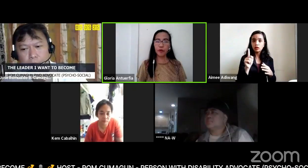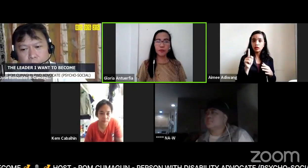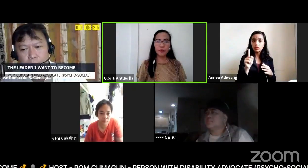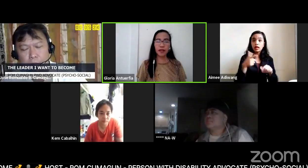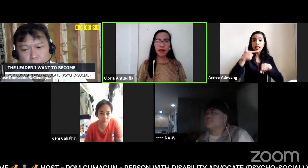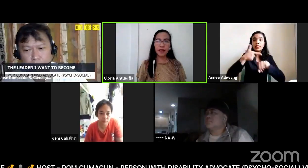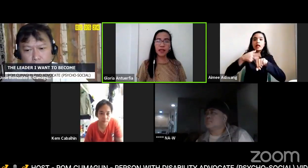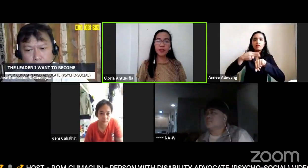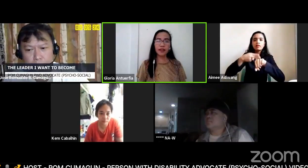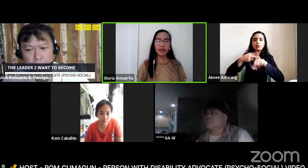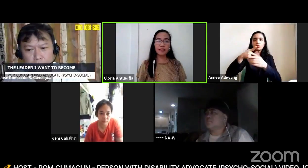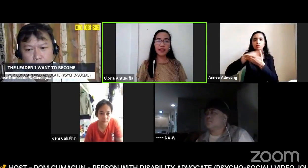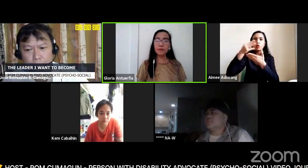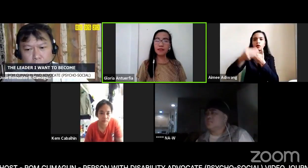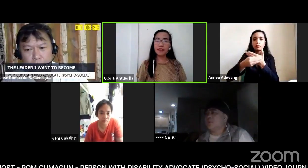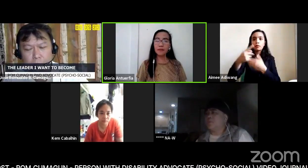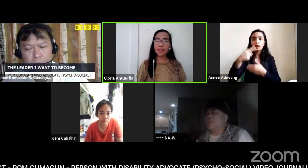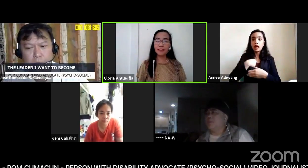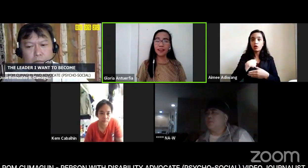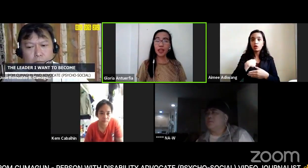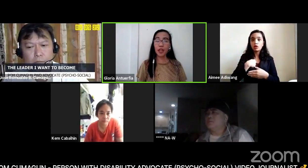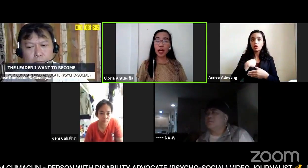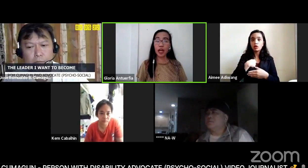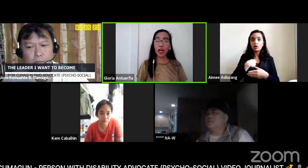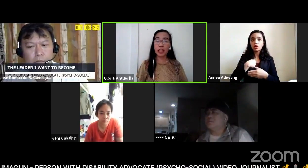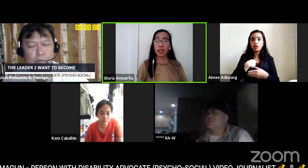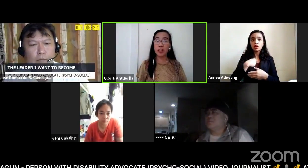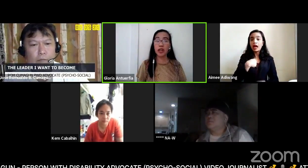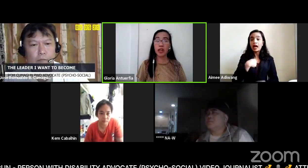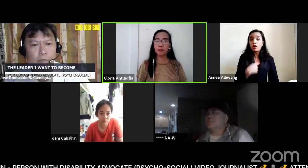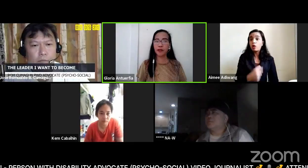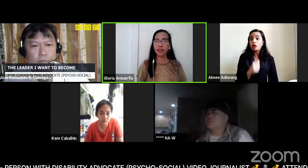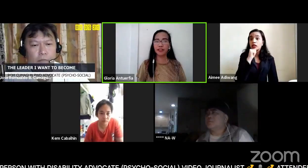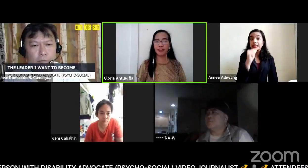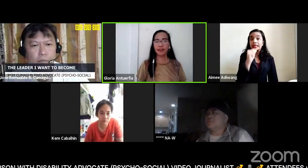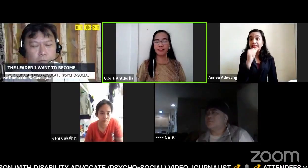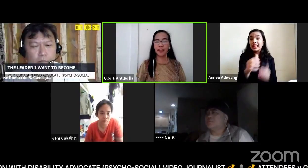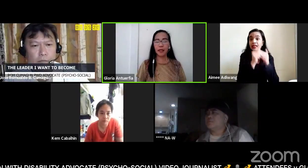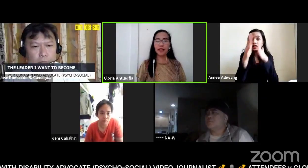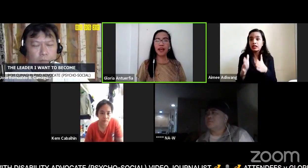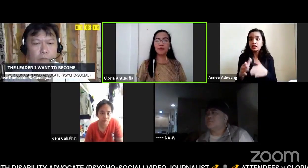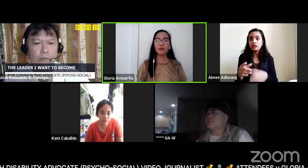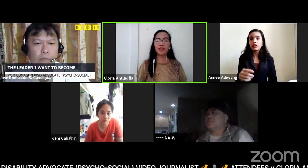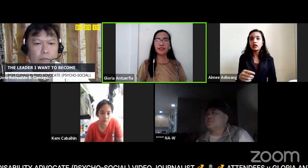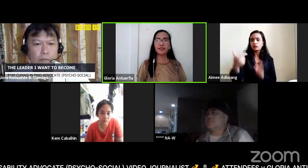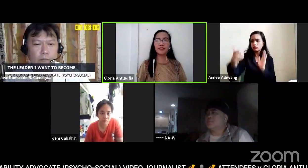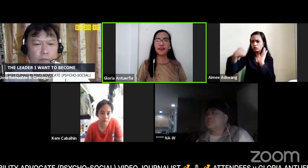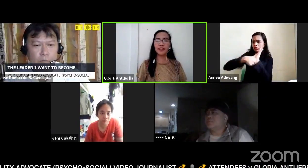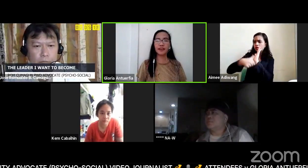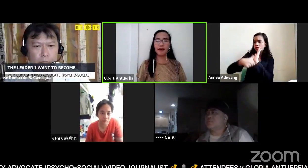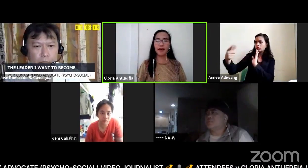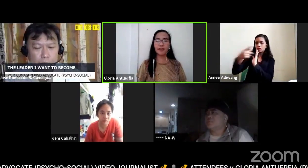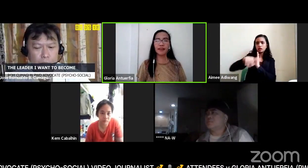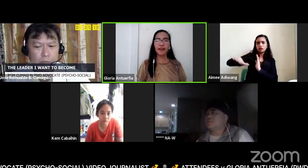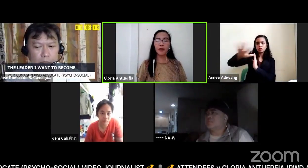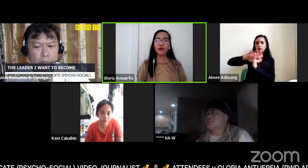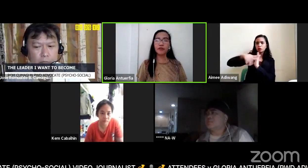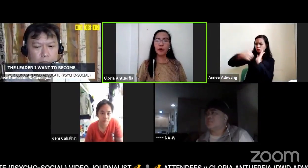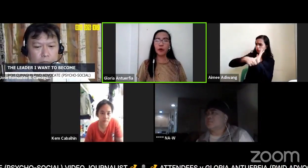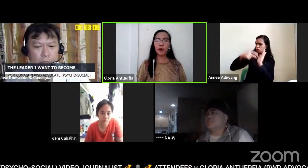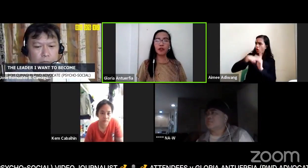livelihood program, and I was elected. I'm not as leader as the president, but I was elected